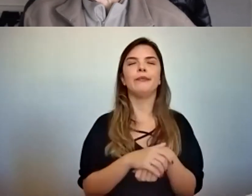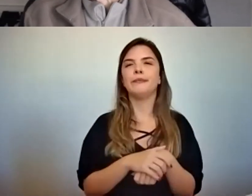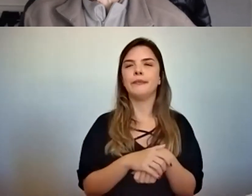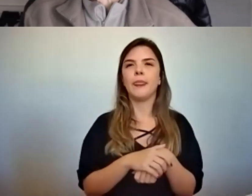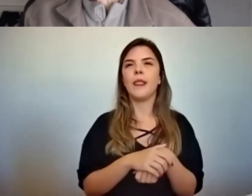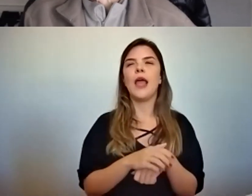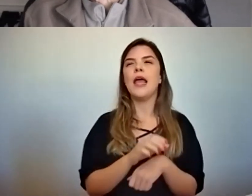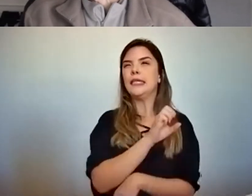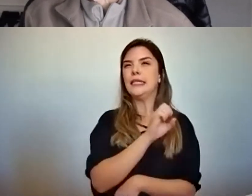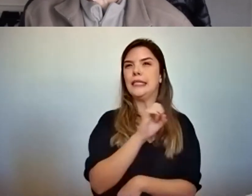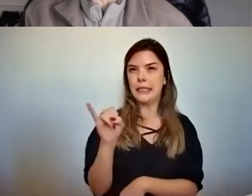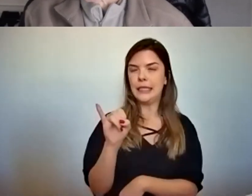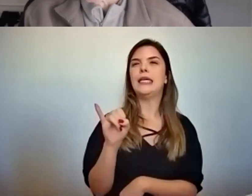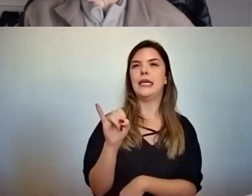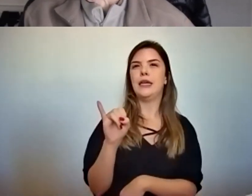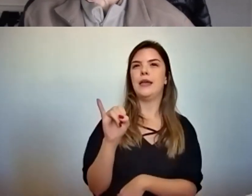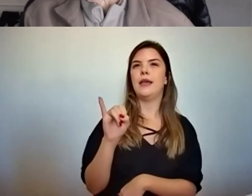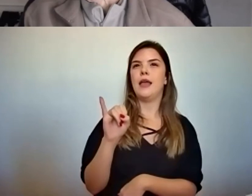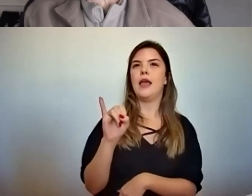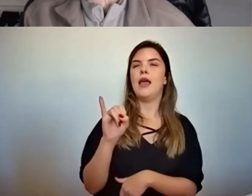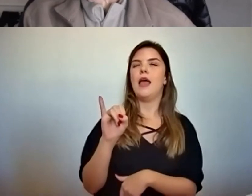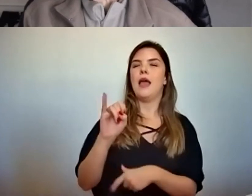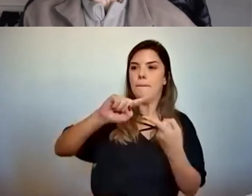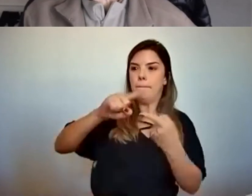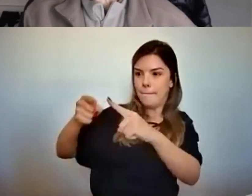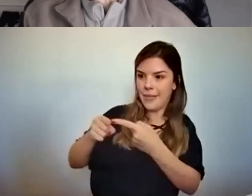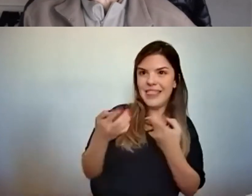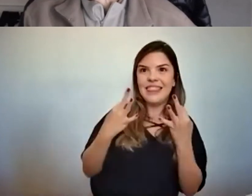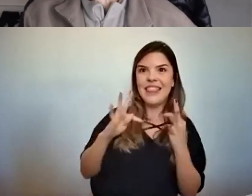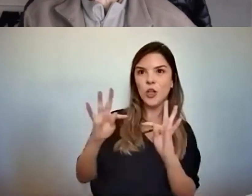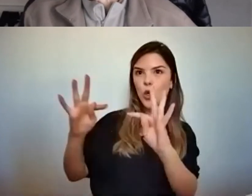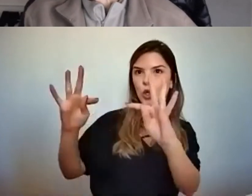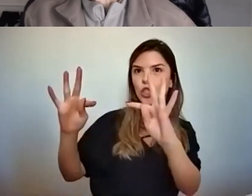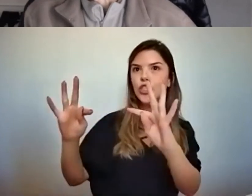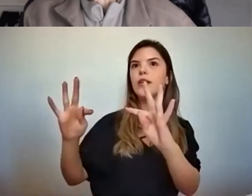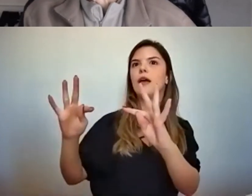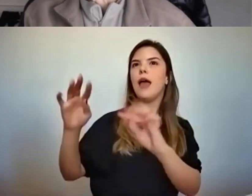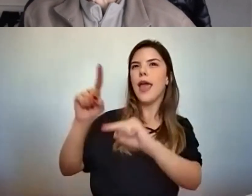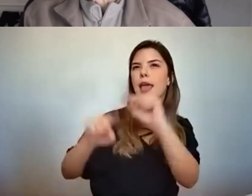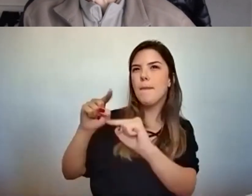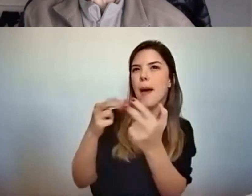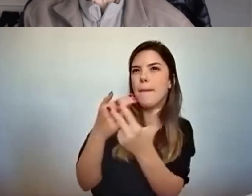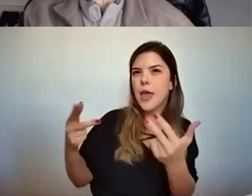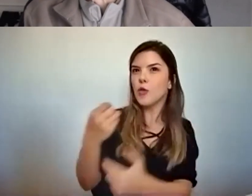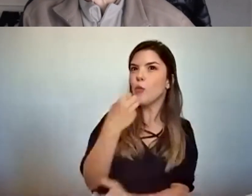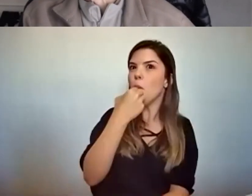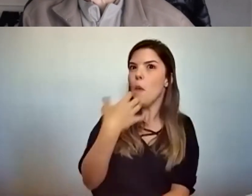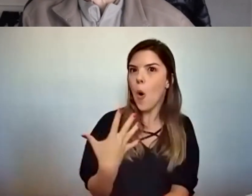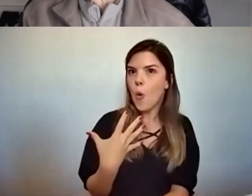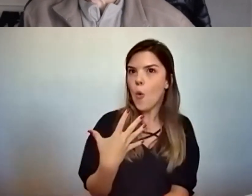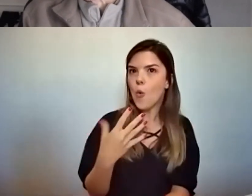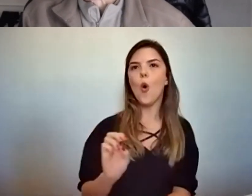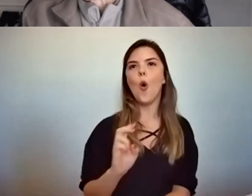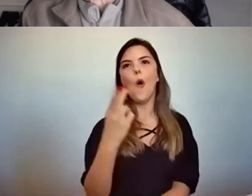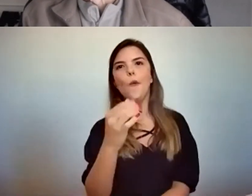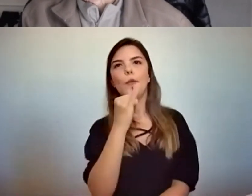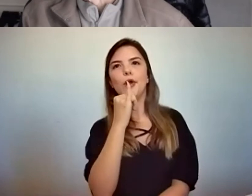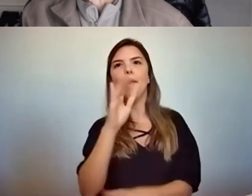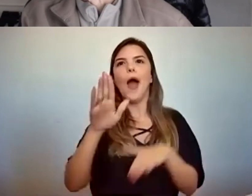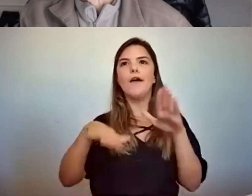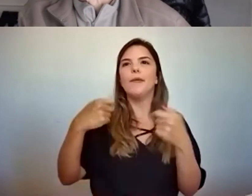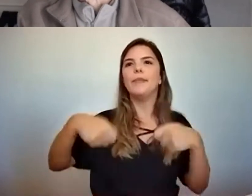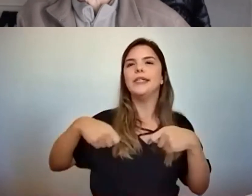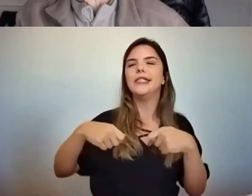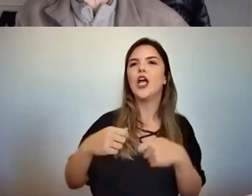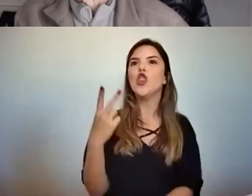technical arrangements are very good, if you do not need to switch between 2 or 3 computers, as